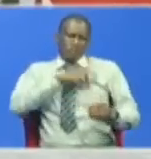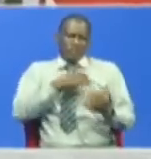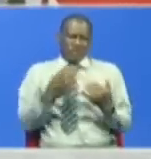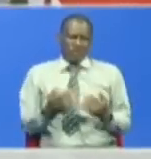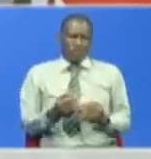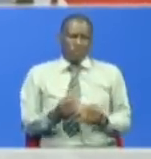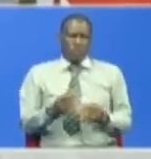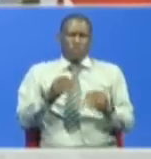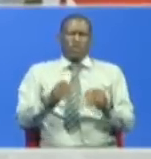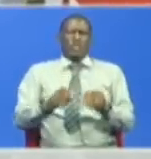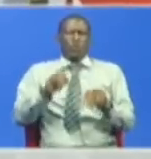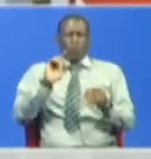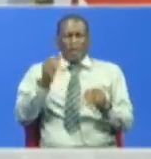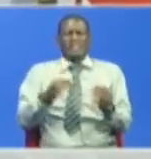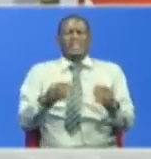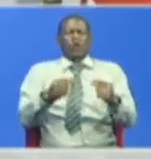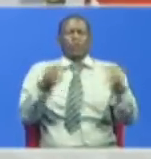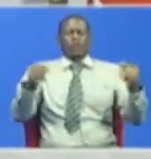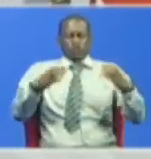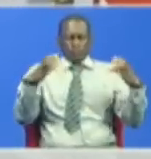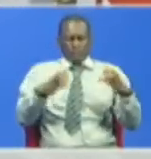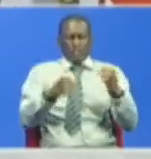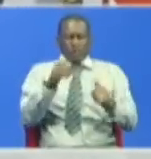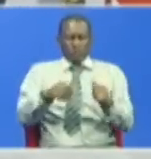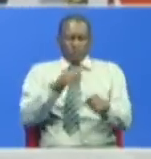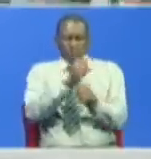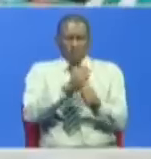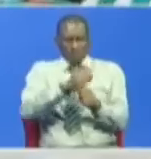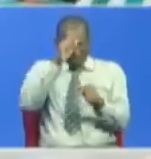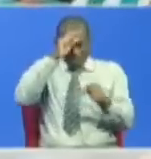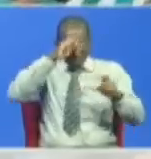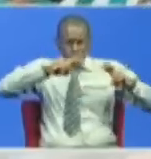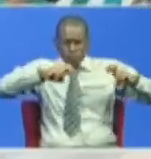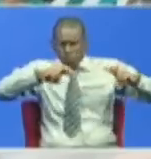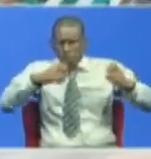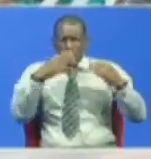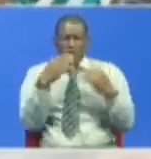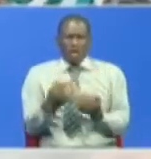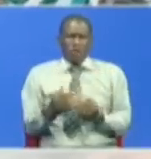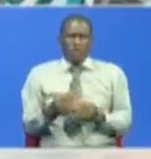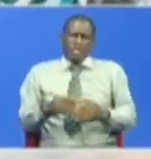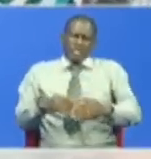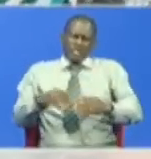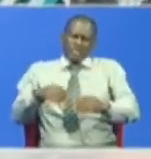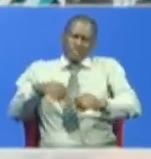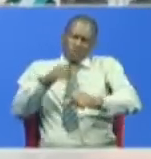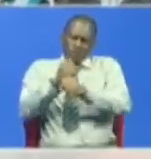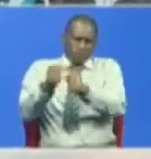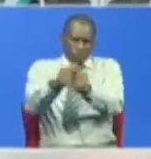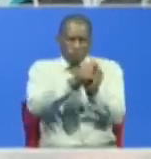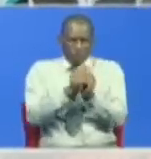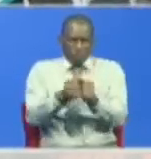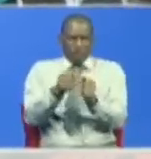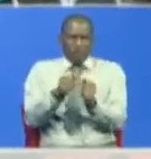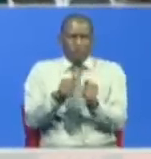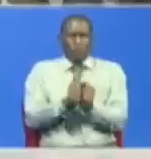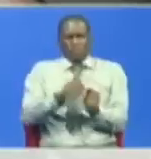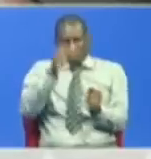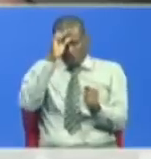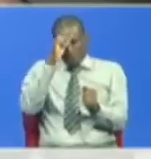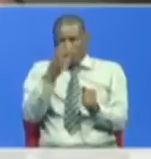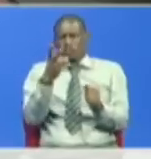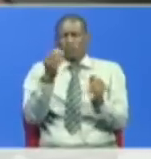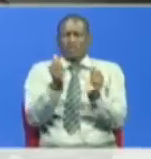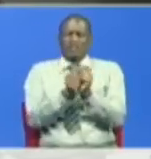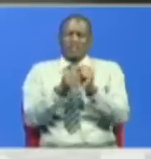vibrant opposition party, which kept government in check, is now in bed with the fiercest protagonist in the 2013 and